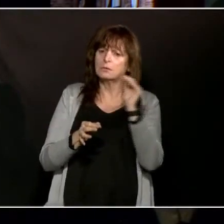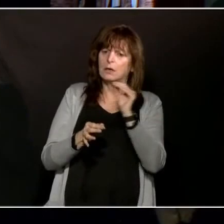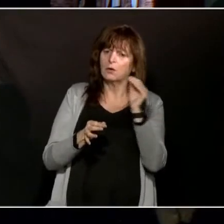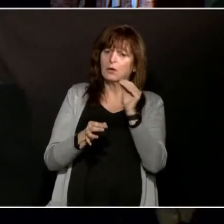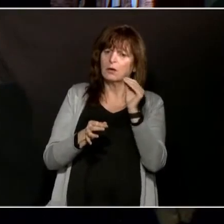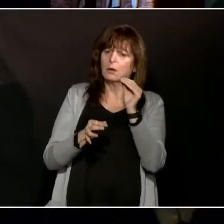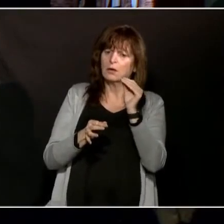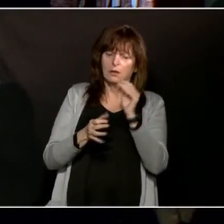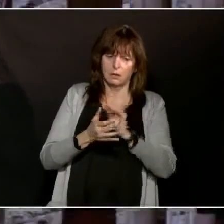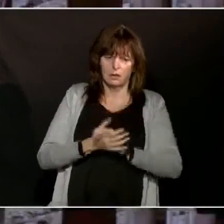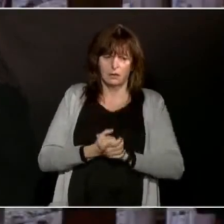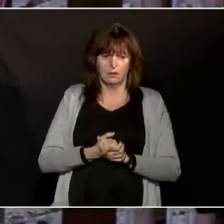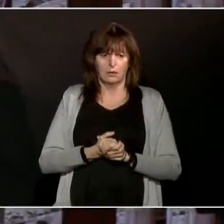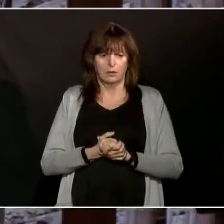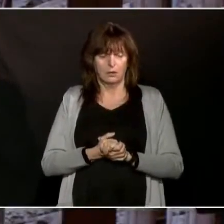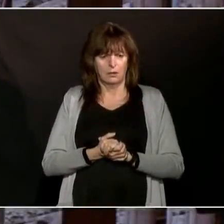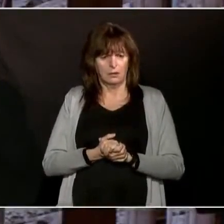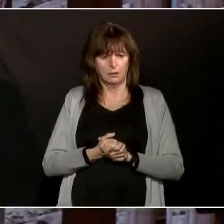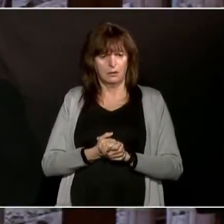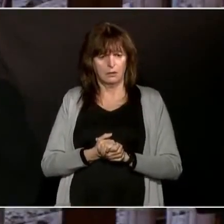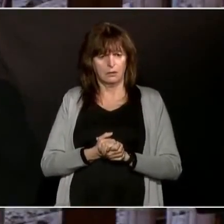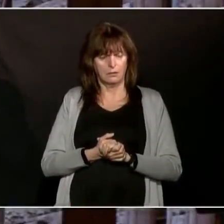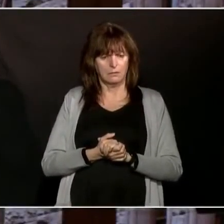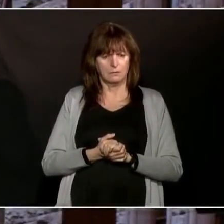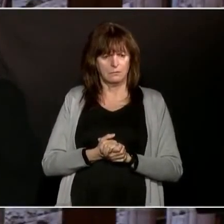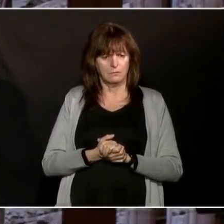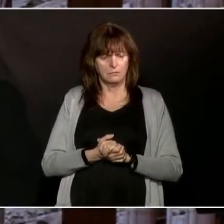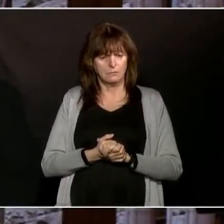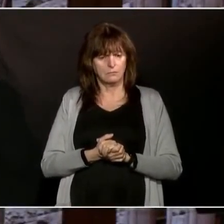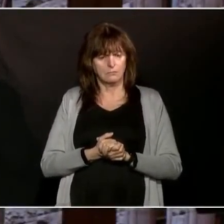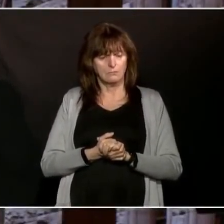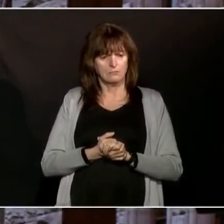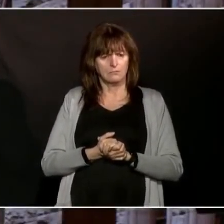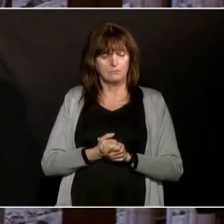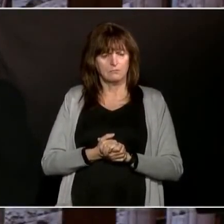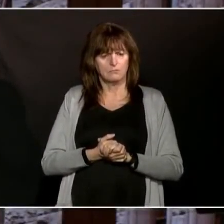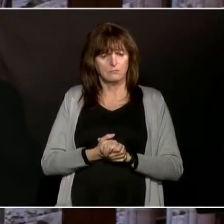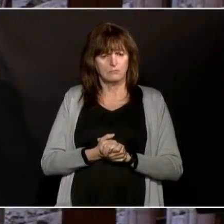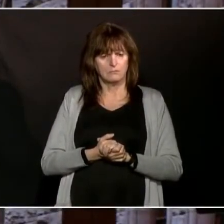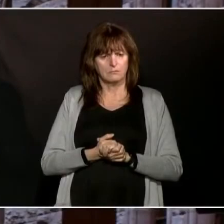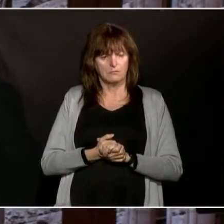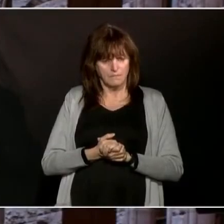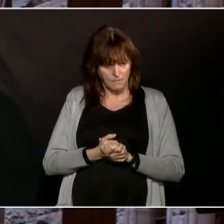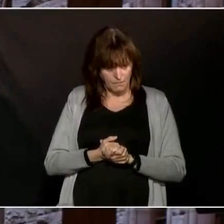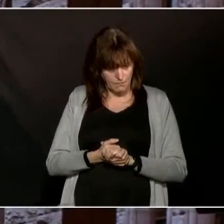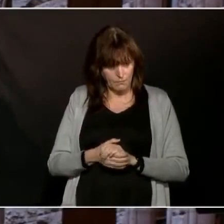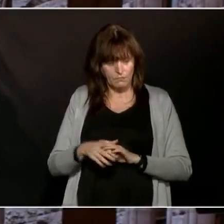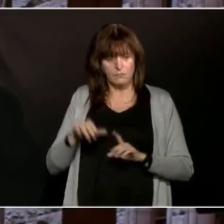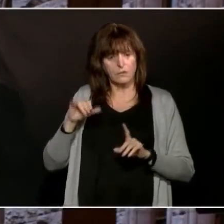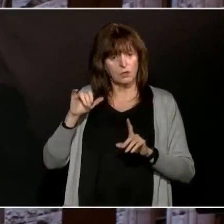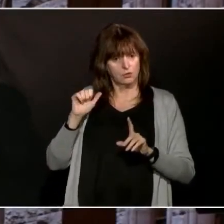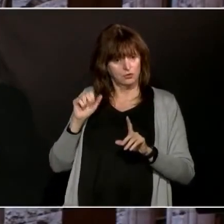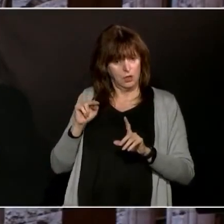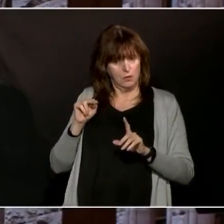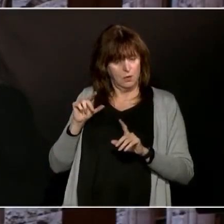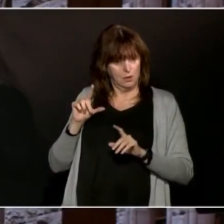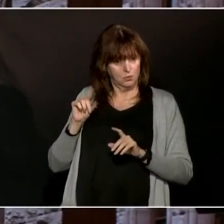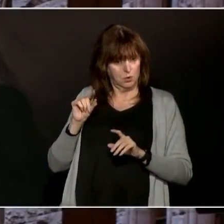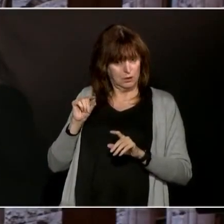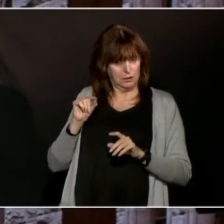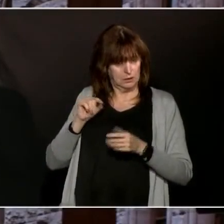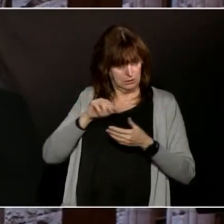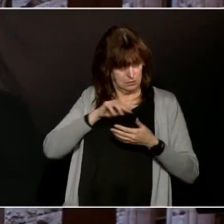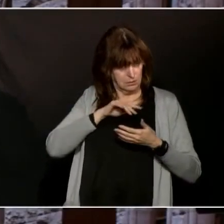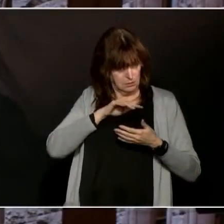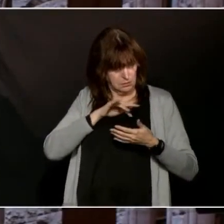Well, that was the question. If you take the point prevalence back on January 20th on a go-forward basis, because